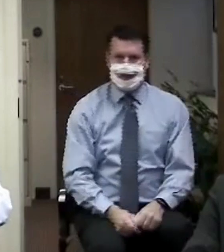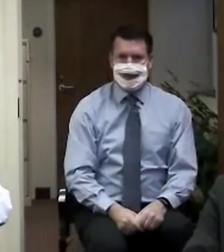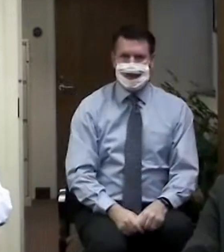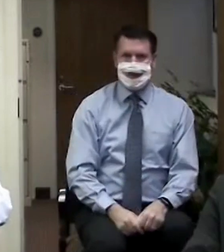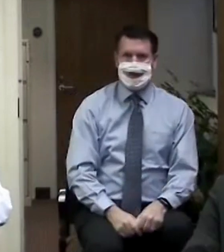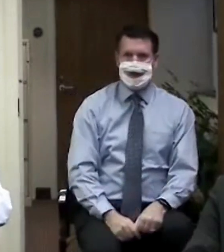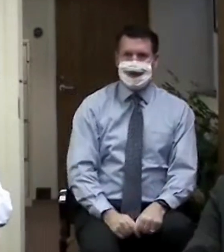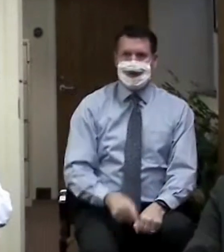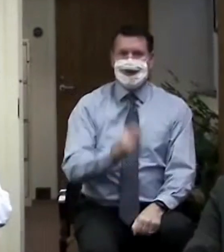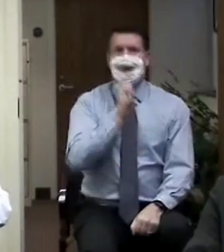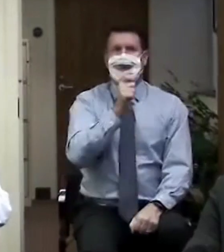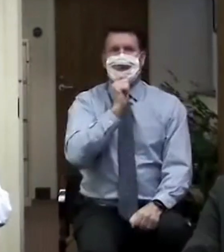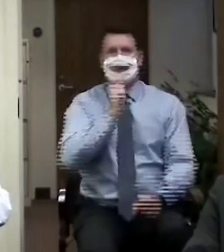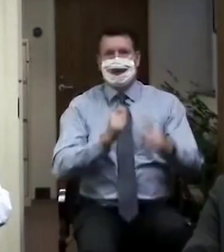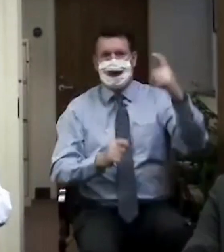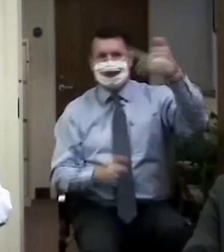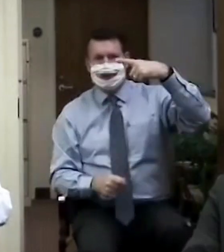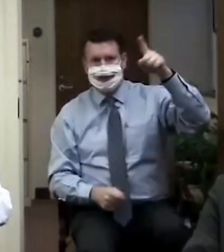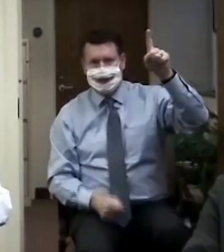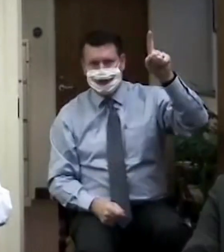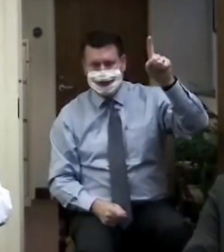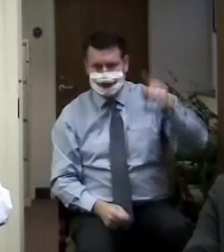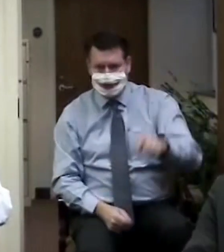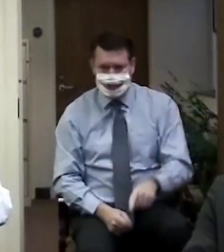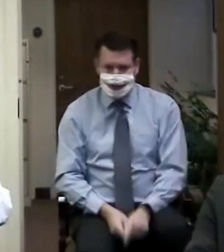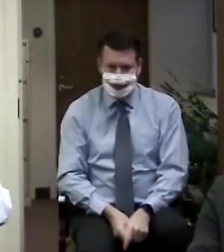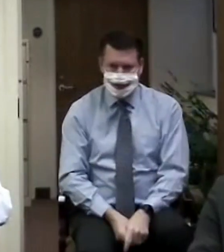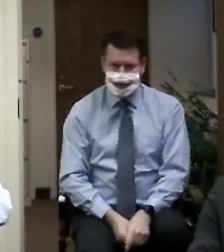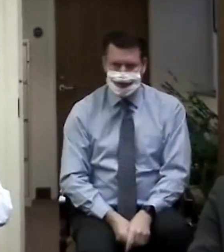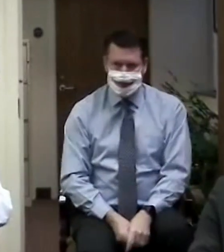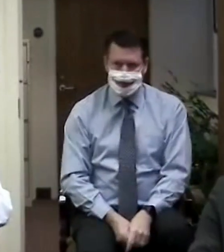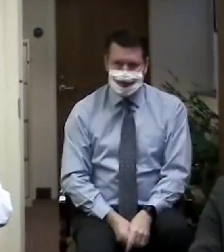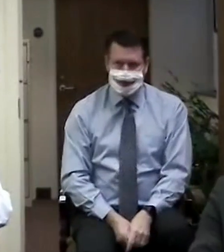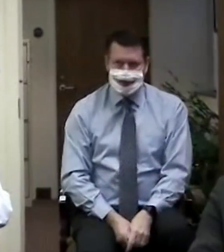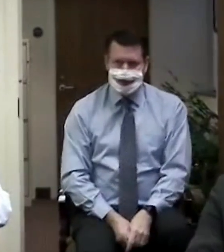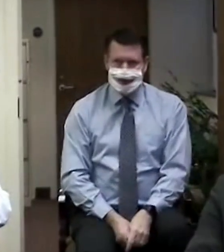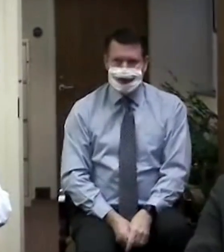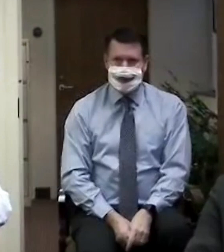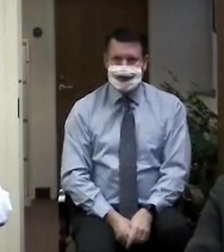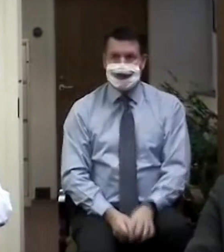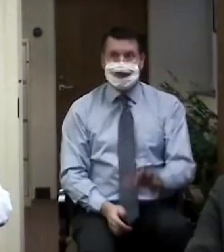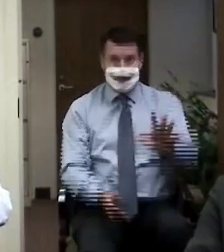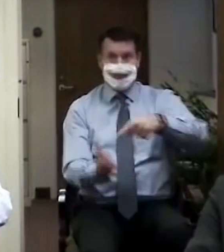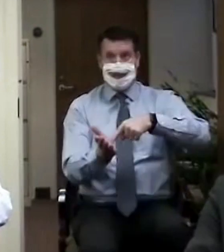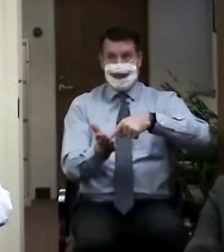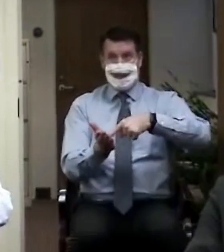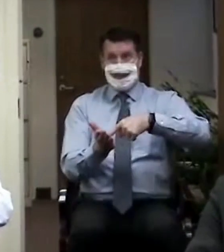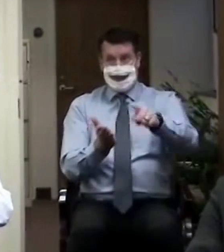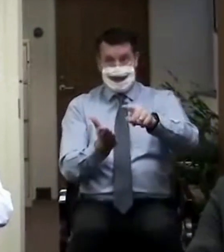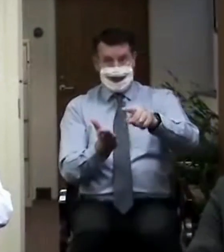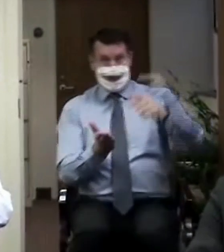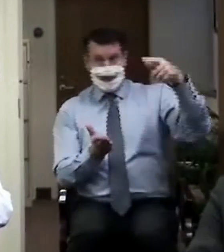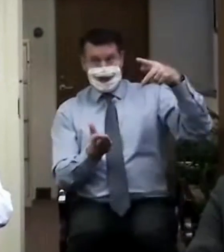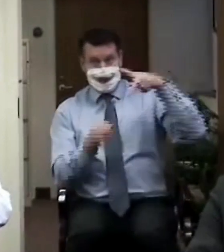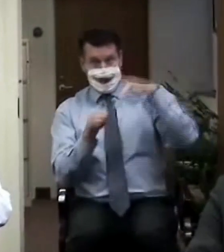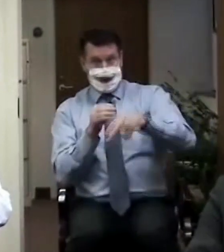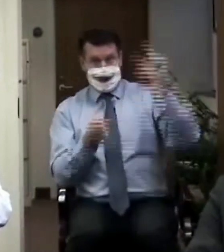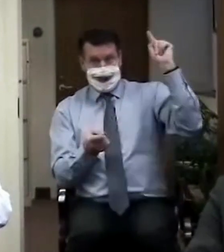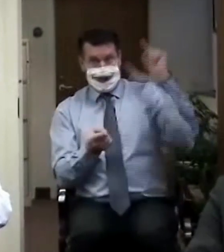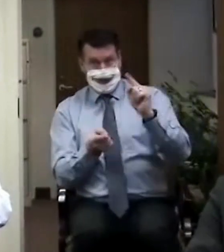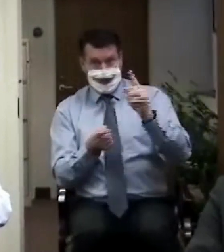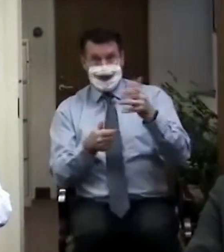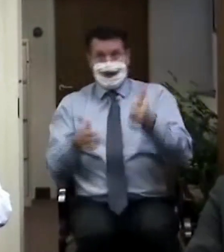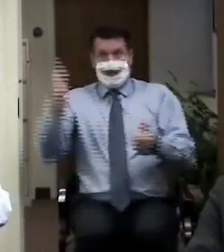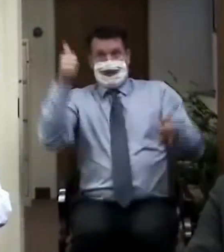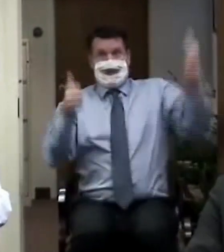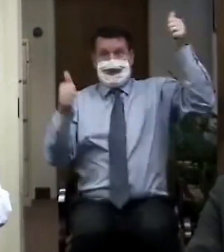will those pay cuts be restored when things get back to normal? And if a partially furloughed employee gets called